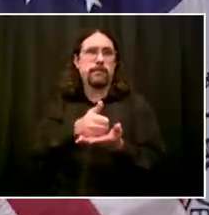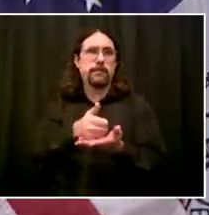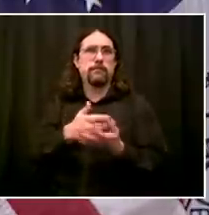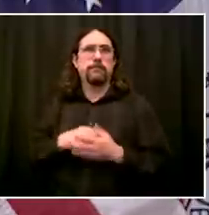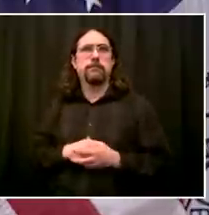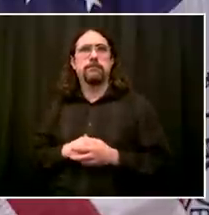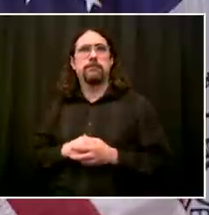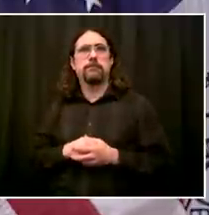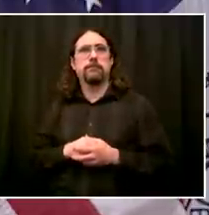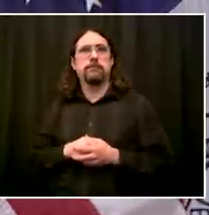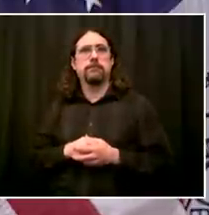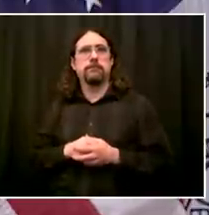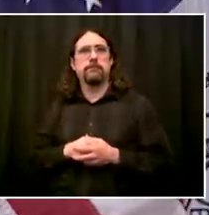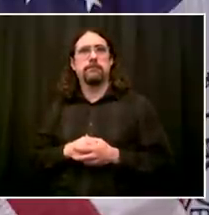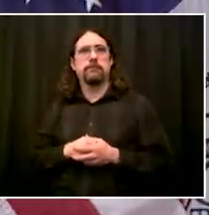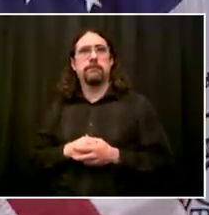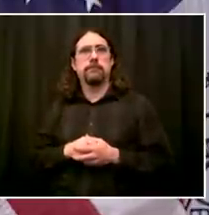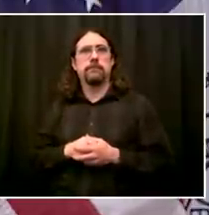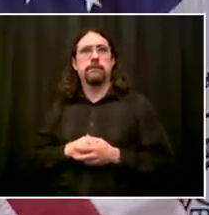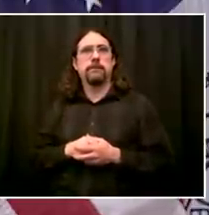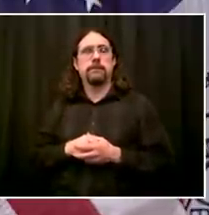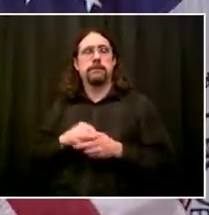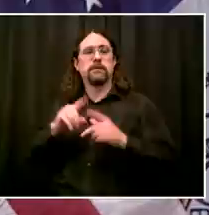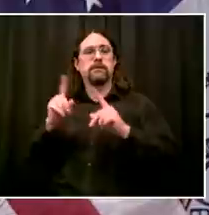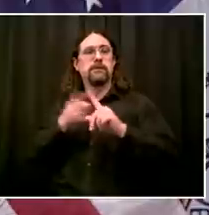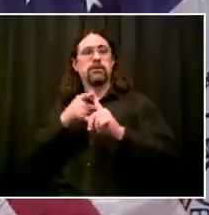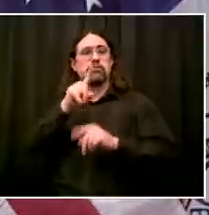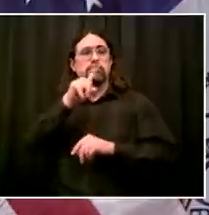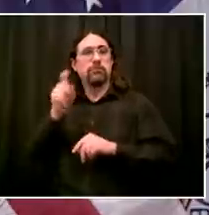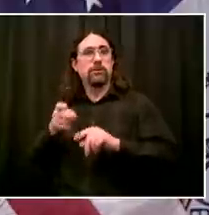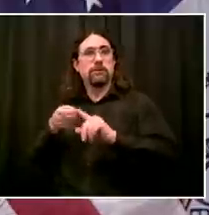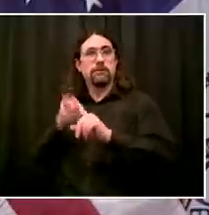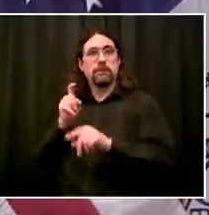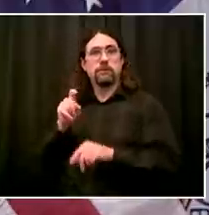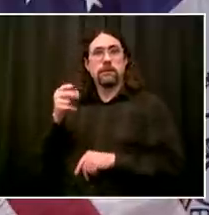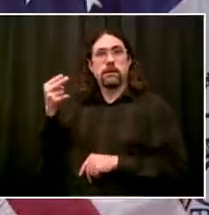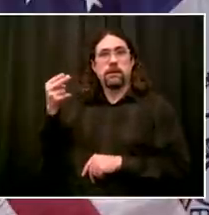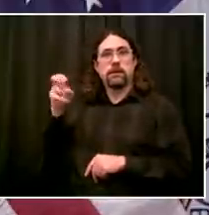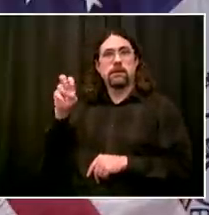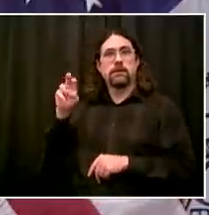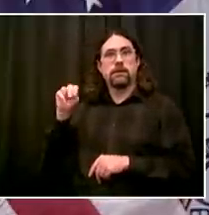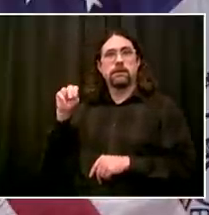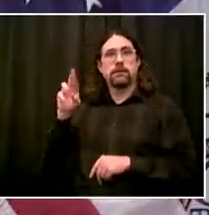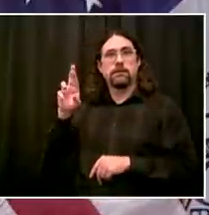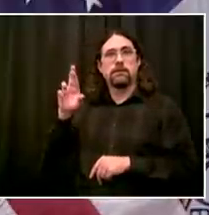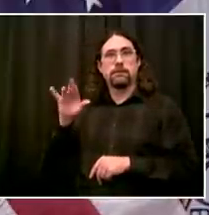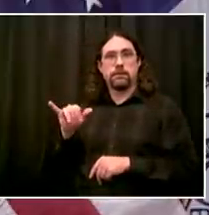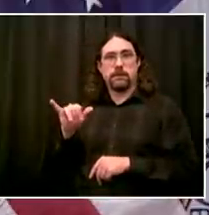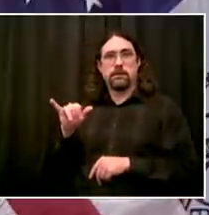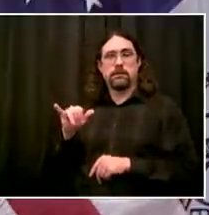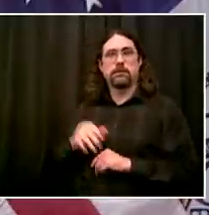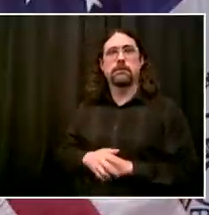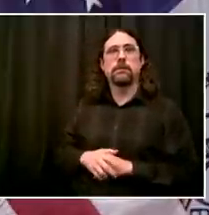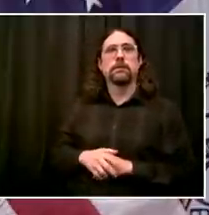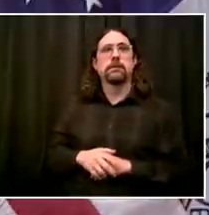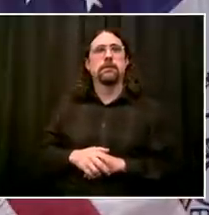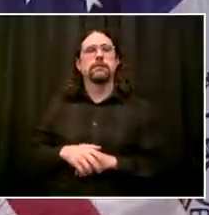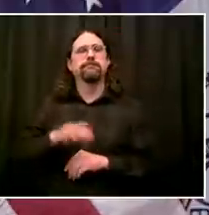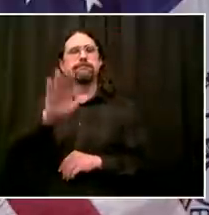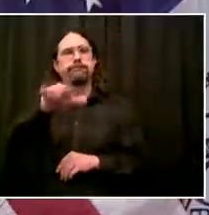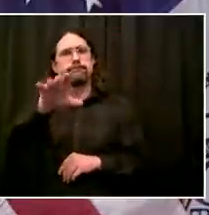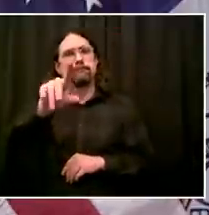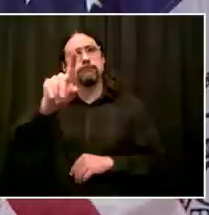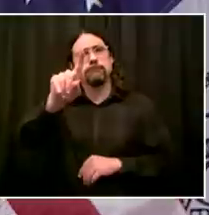I'm good. You know, a bunch of reporters have a problem with the way in which these news briefings